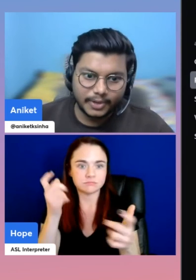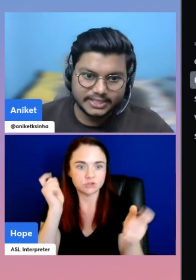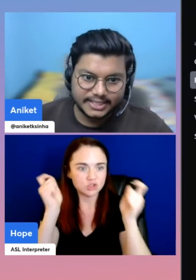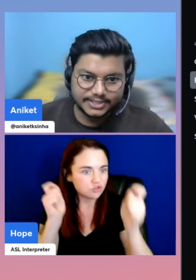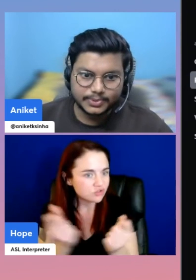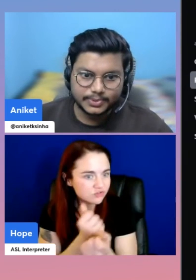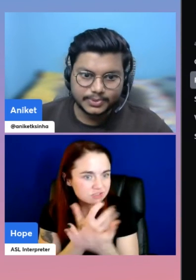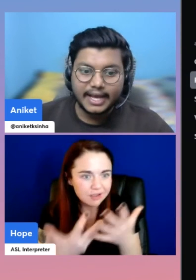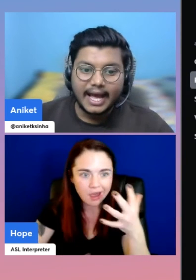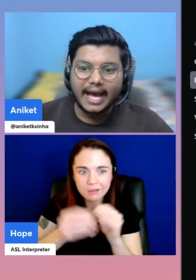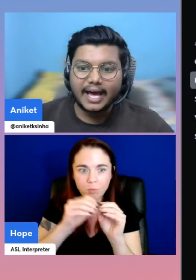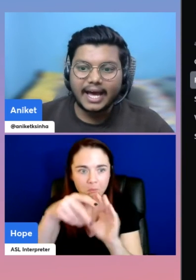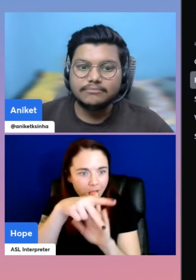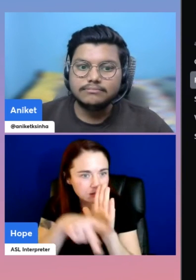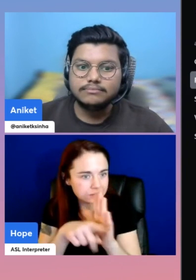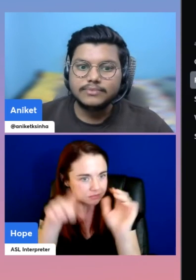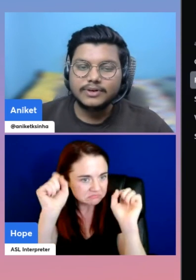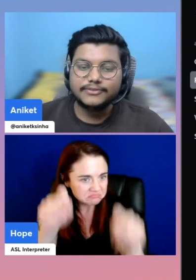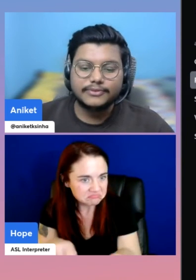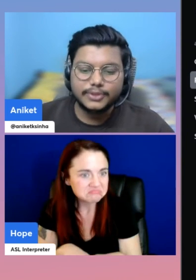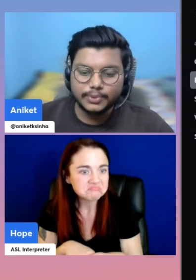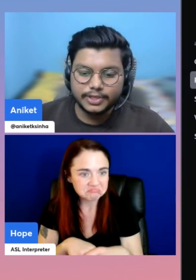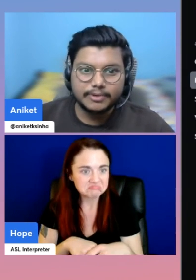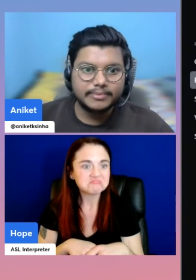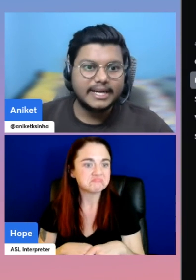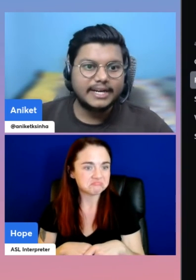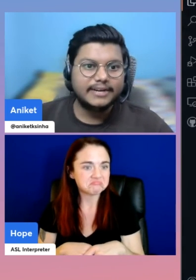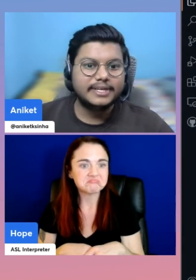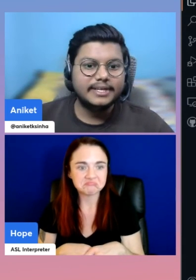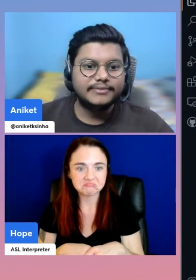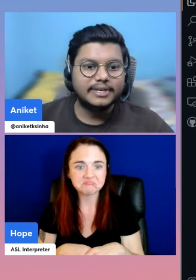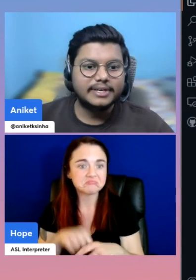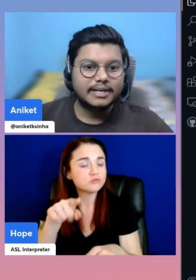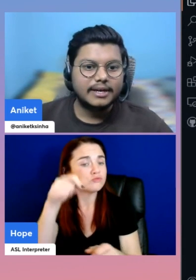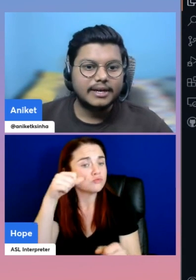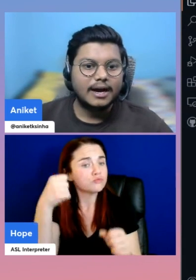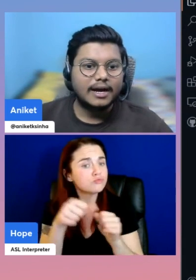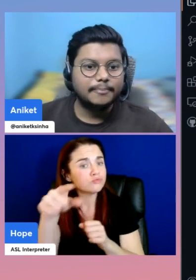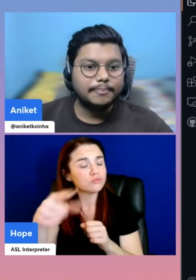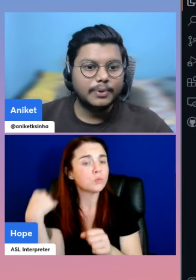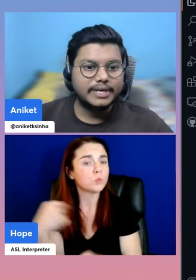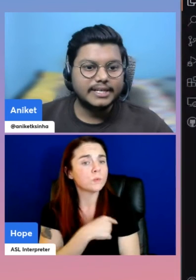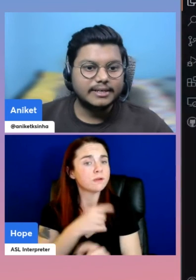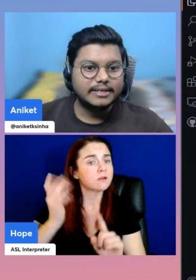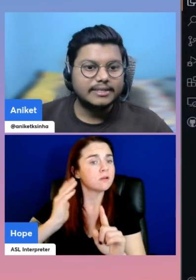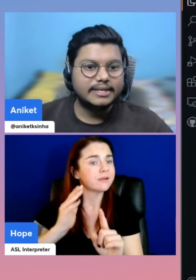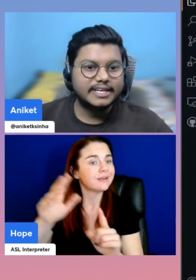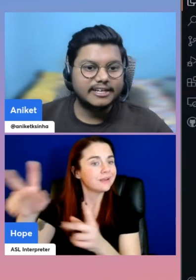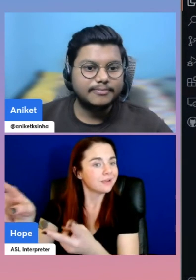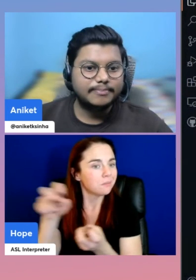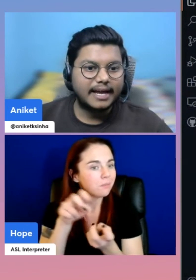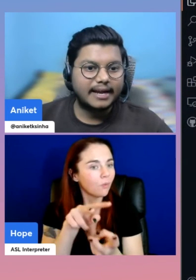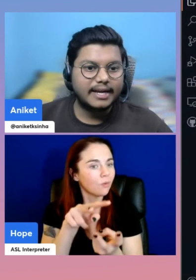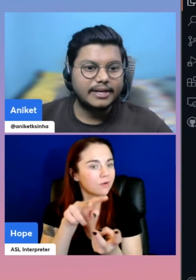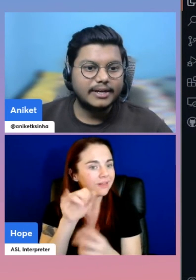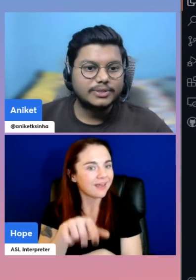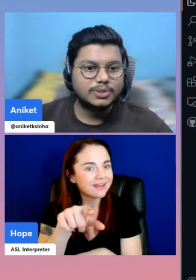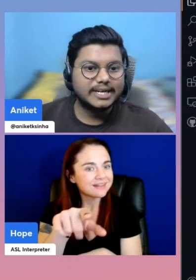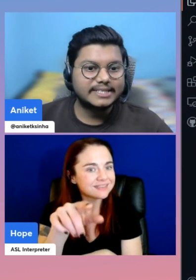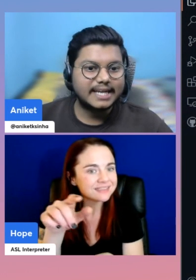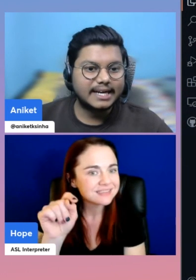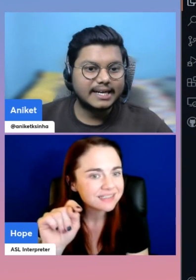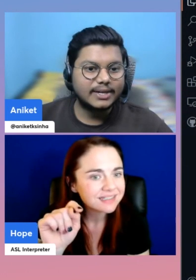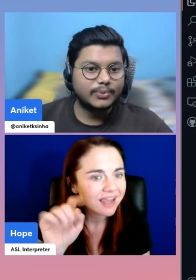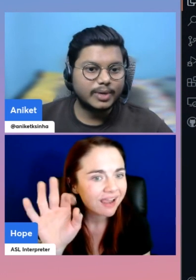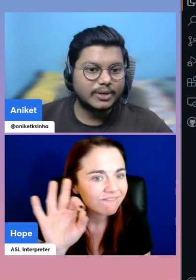more policies to it. And you remember that we were importing the TF plan, right? So